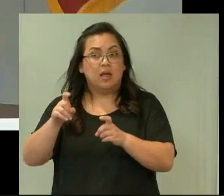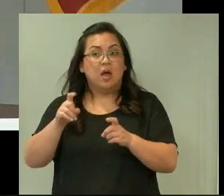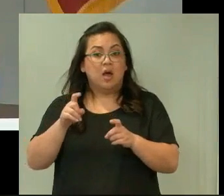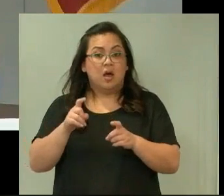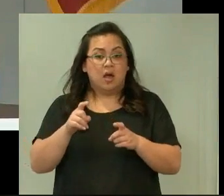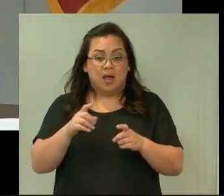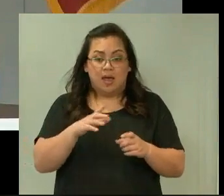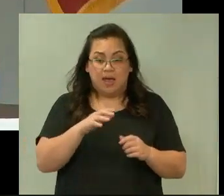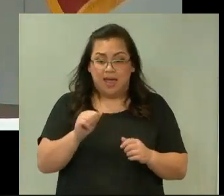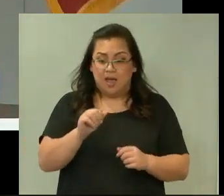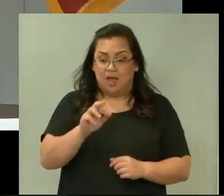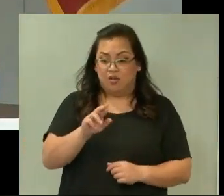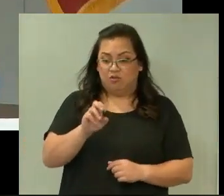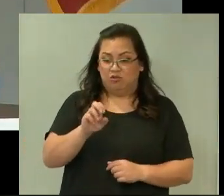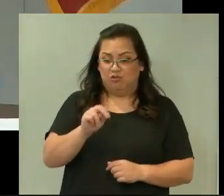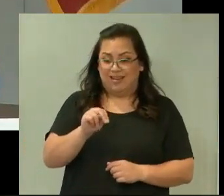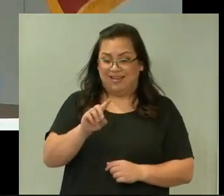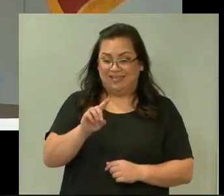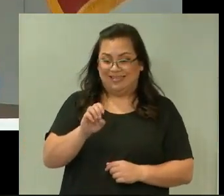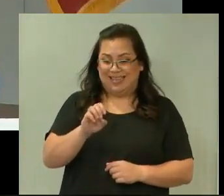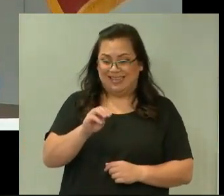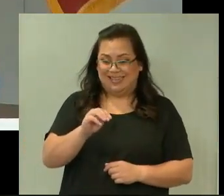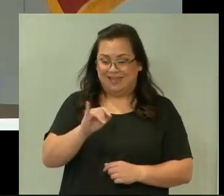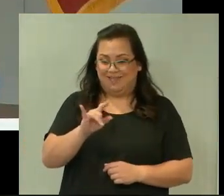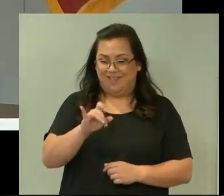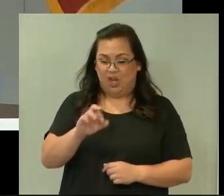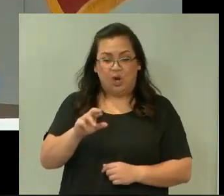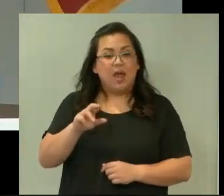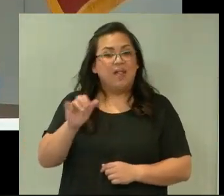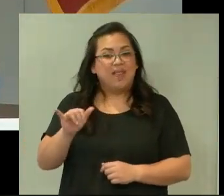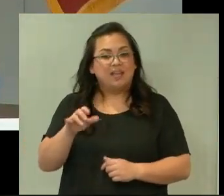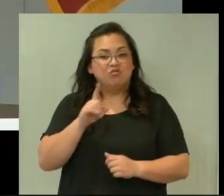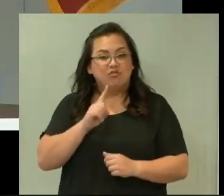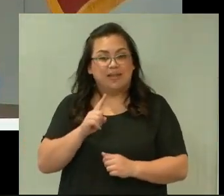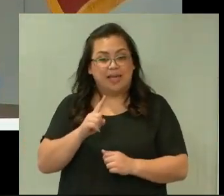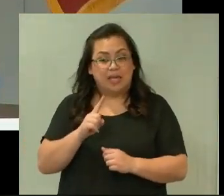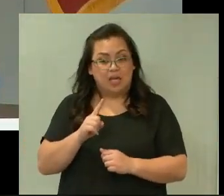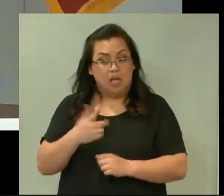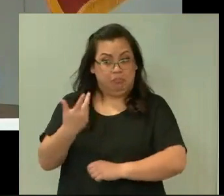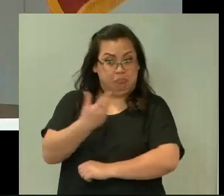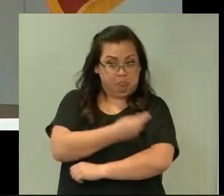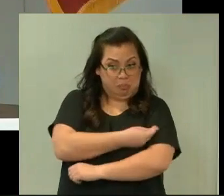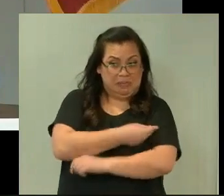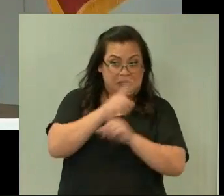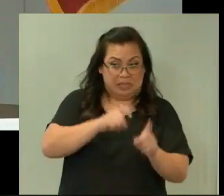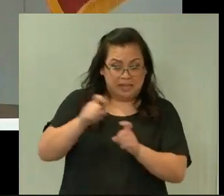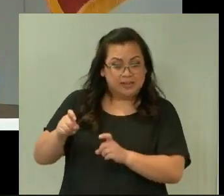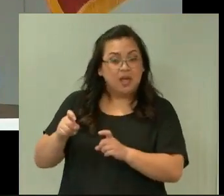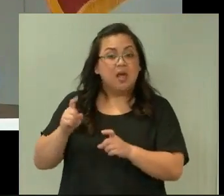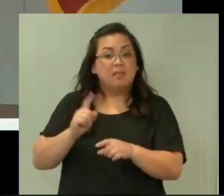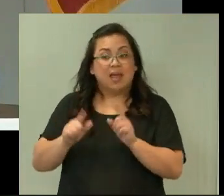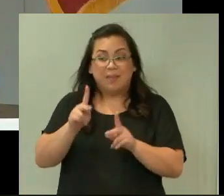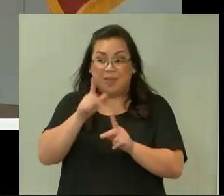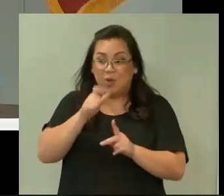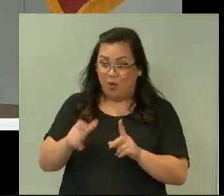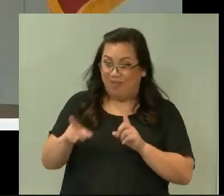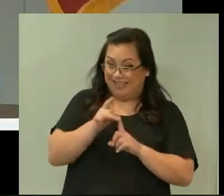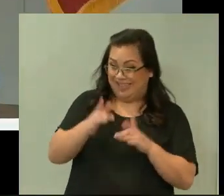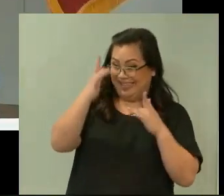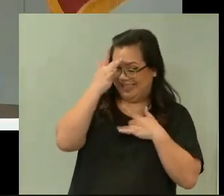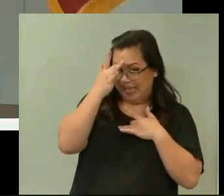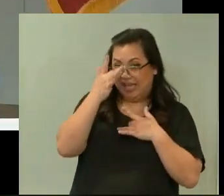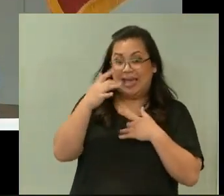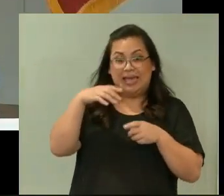remdesivir. Remdesivir is an antiviral that showed very promise to treat hospitalized patients.